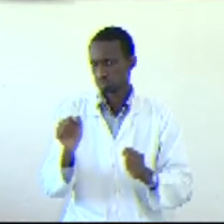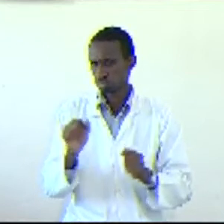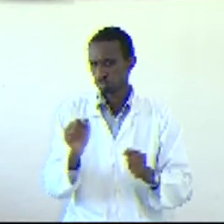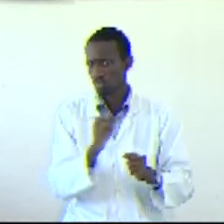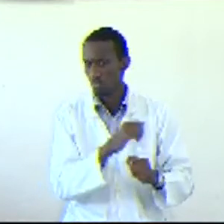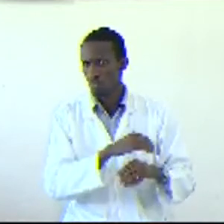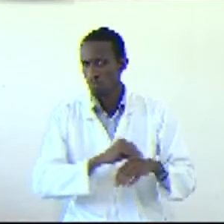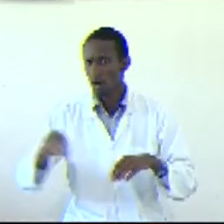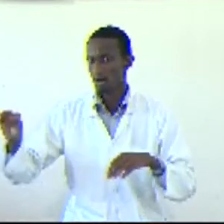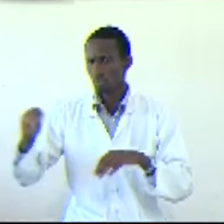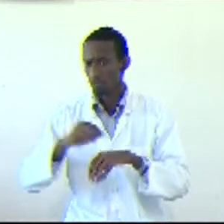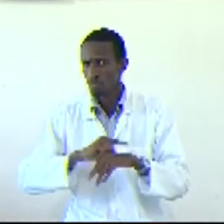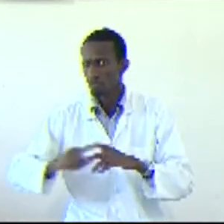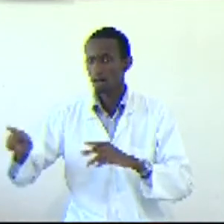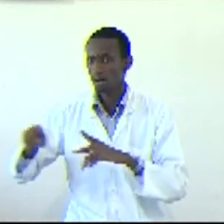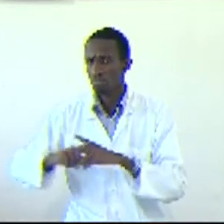same